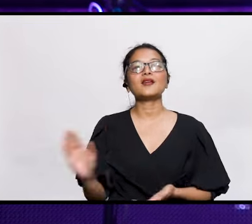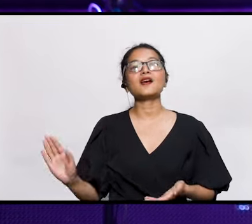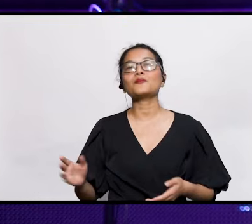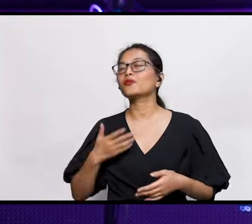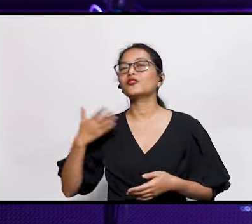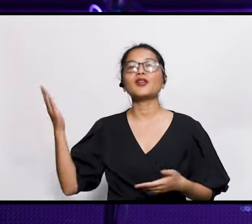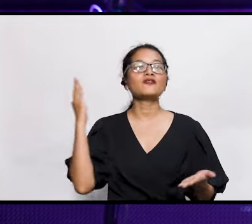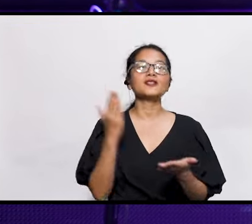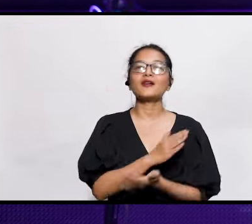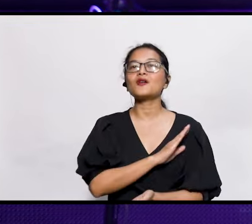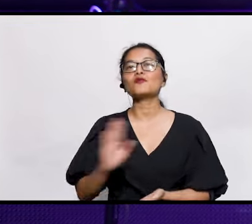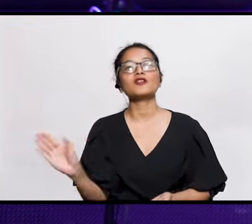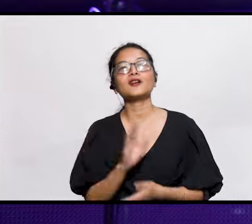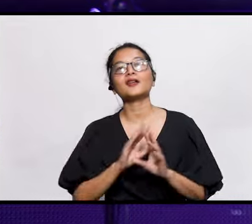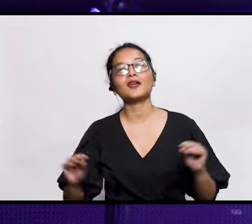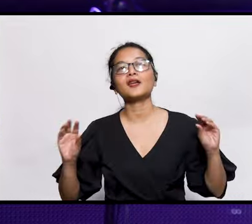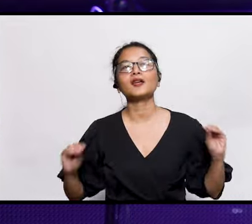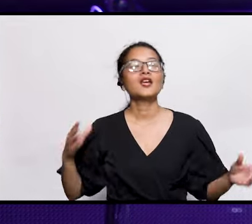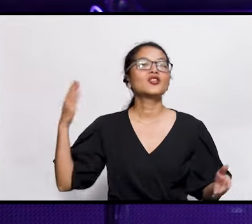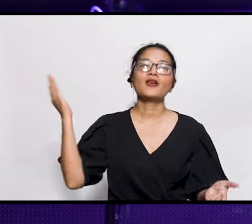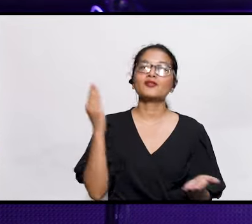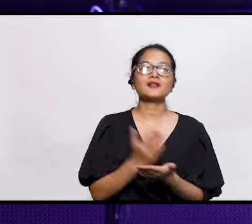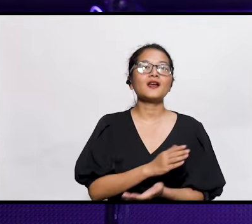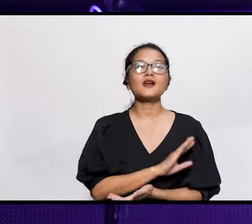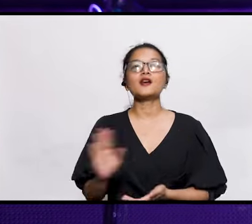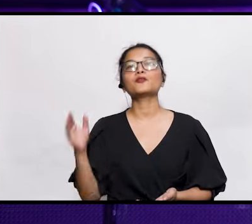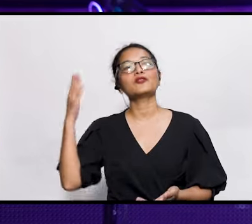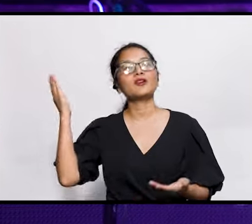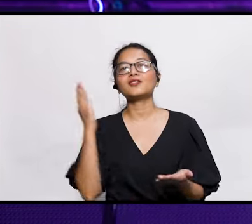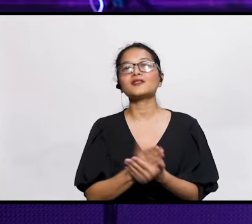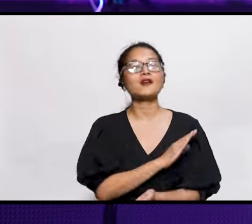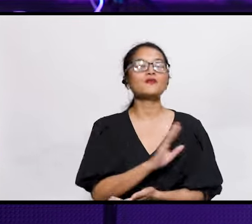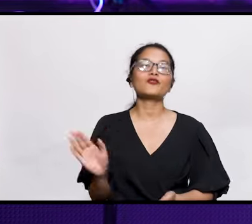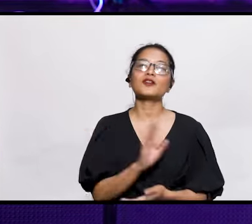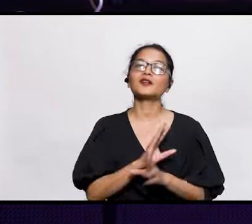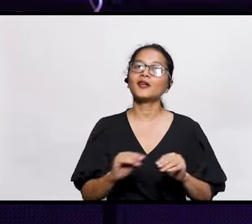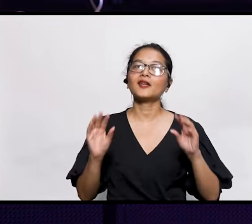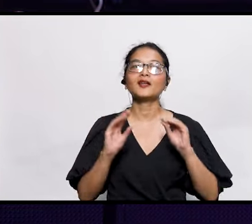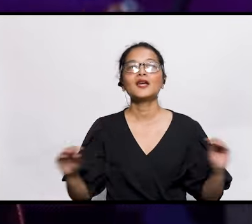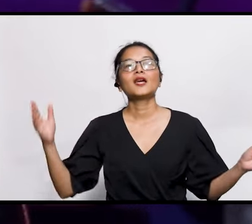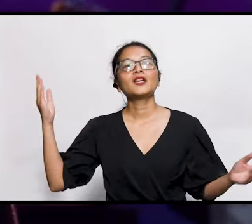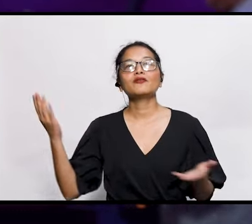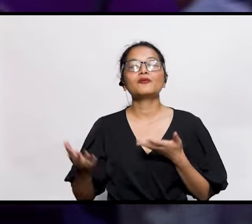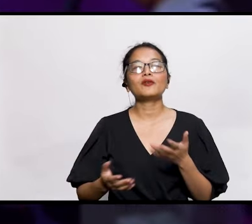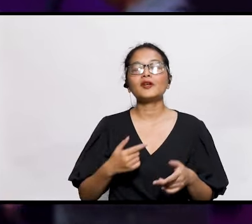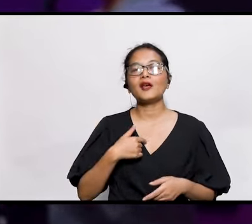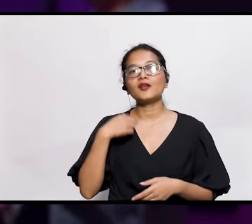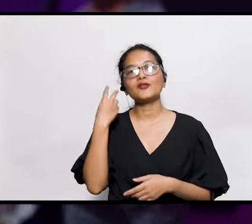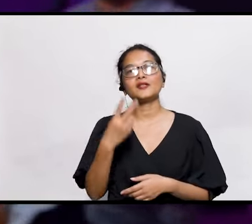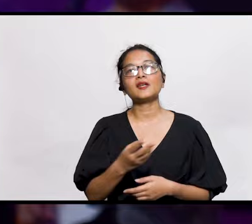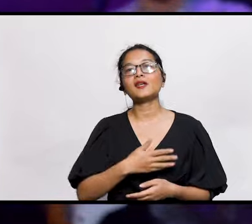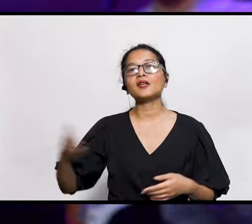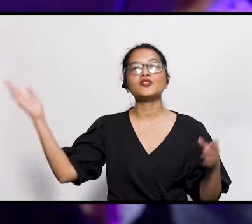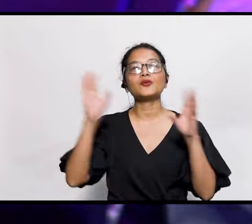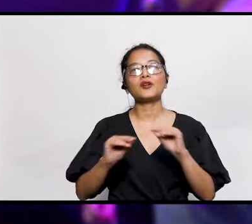you never stop you never stop working you never stop you never stop working Even when